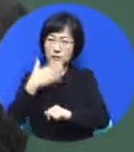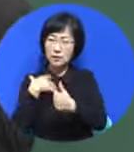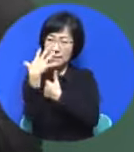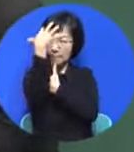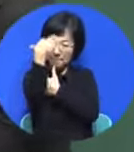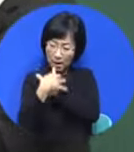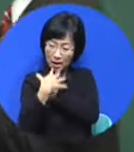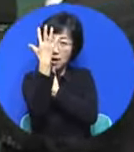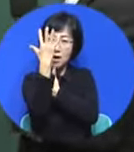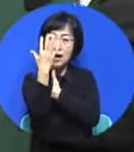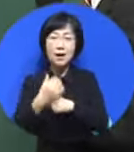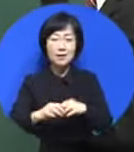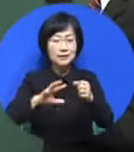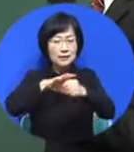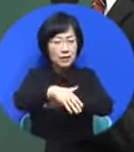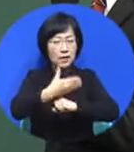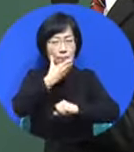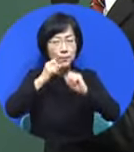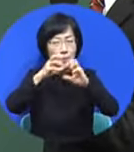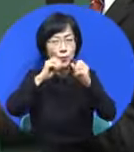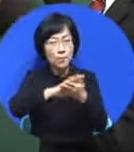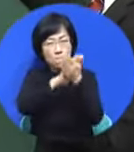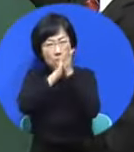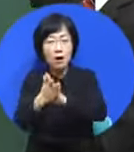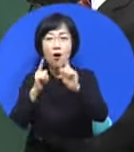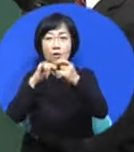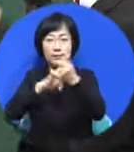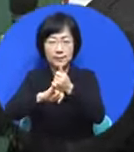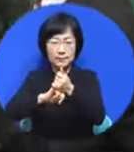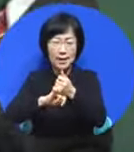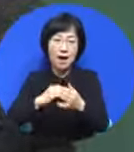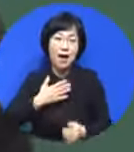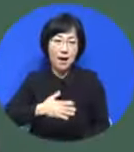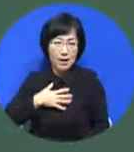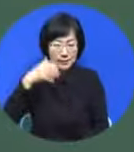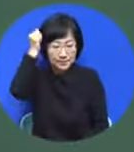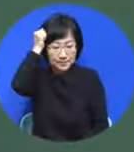That dream of the sun, moon, and stars bowing down to him, that's world evangelization.